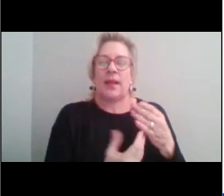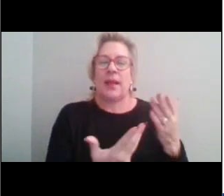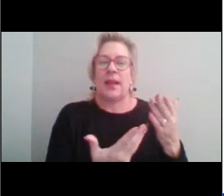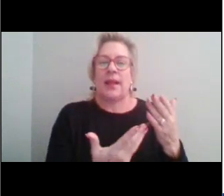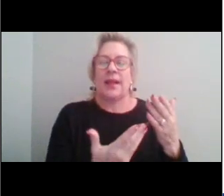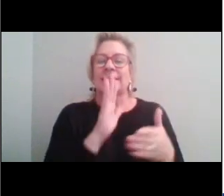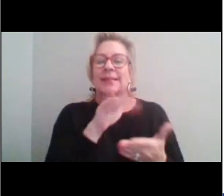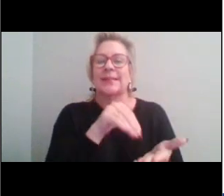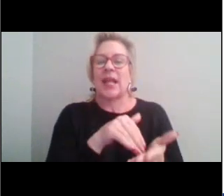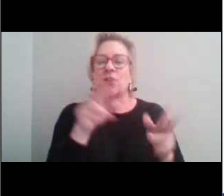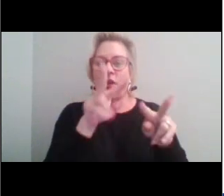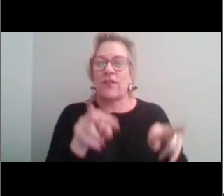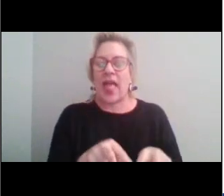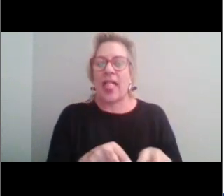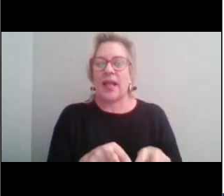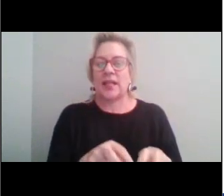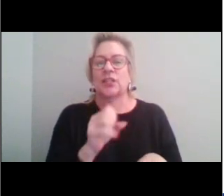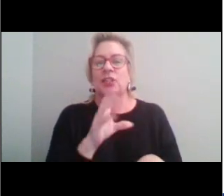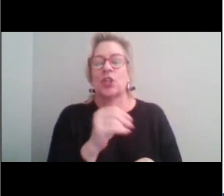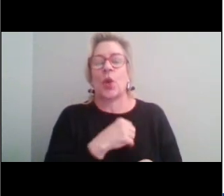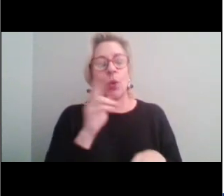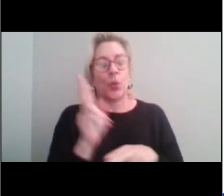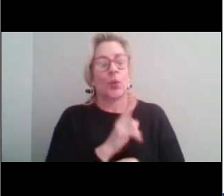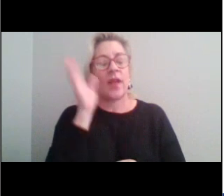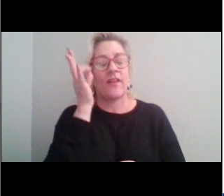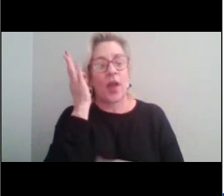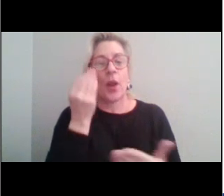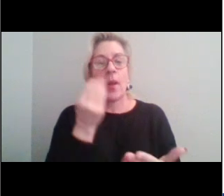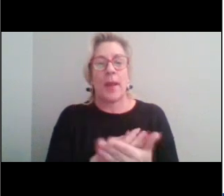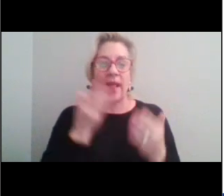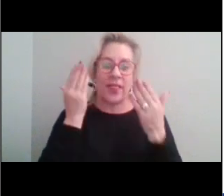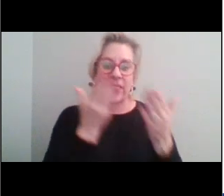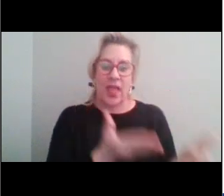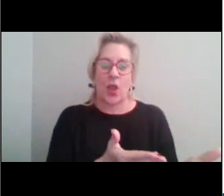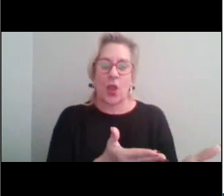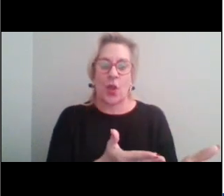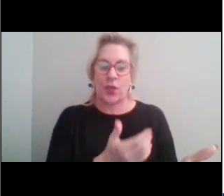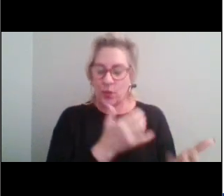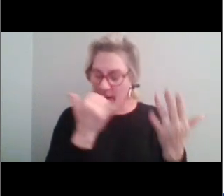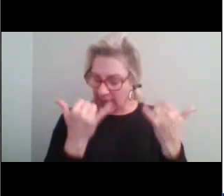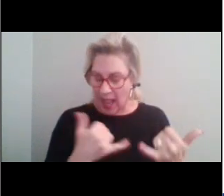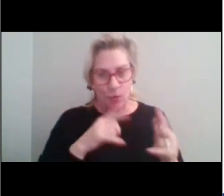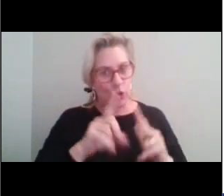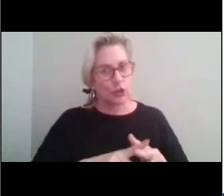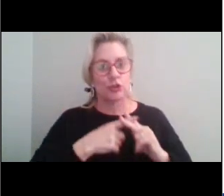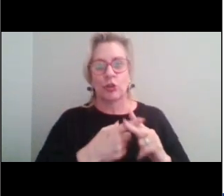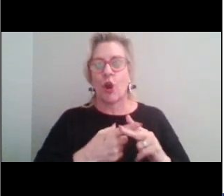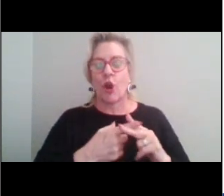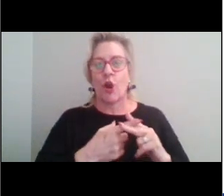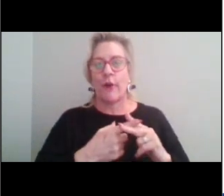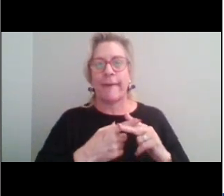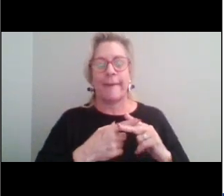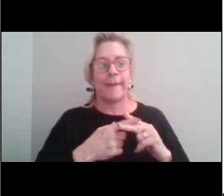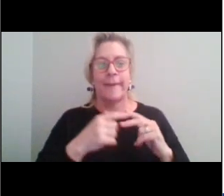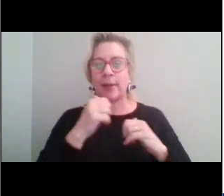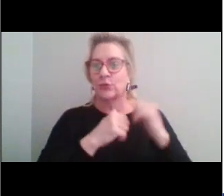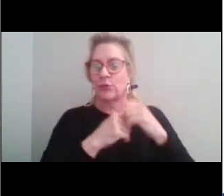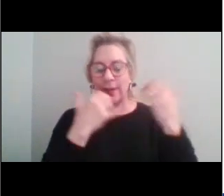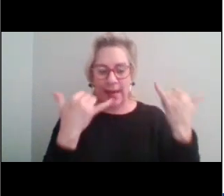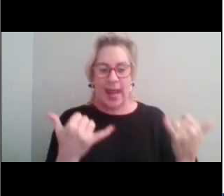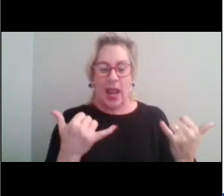Valley. And so we put the federal dollars to work there, and that's where we are under construction today. One of the biggest and I think the most